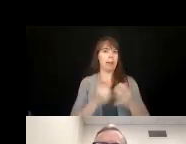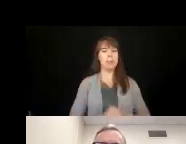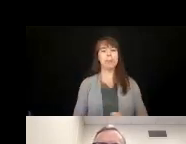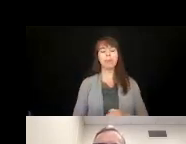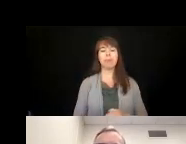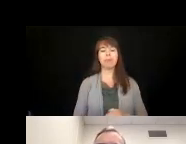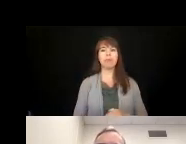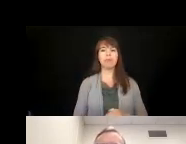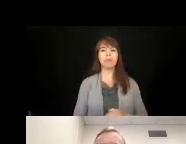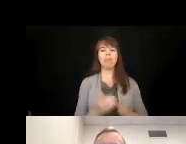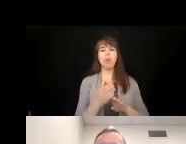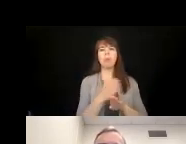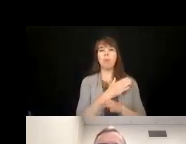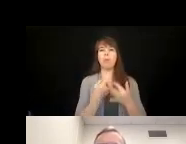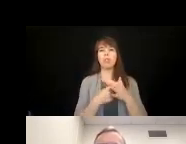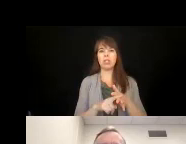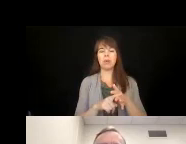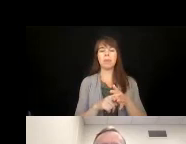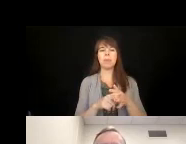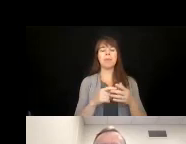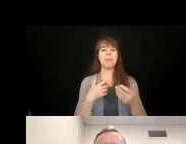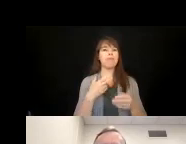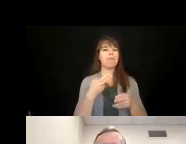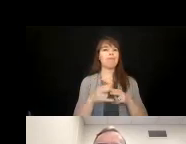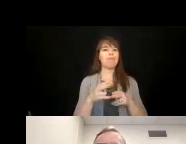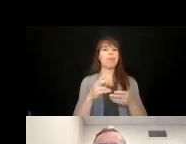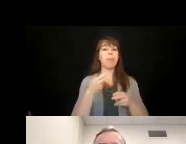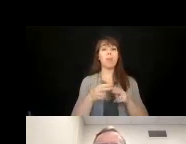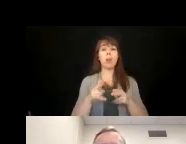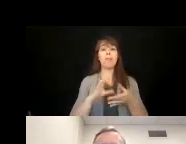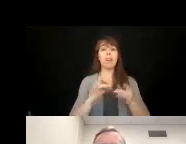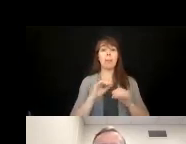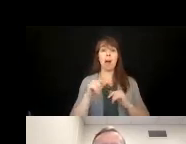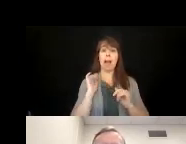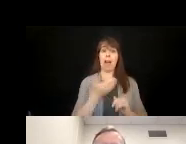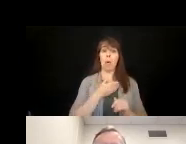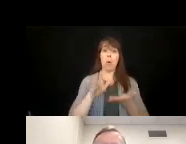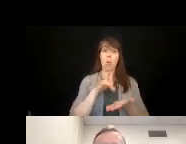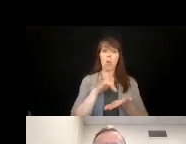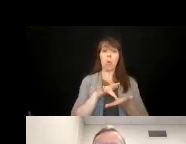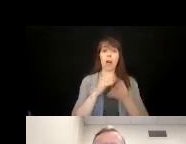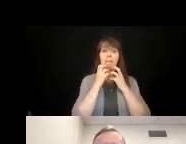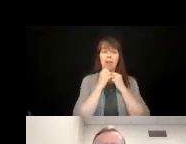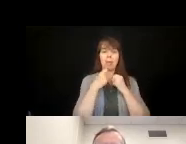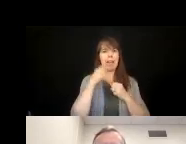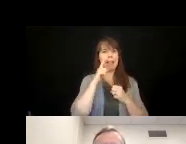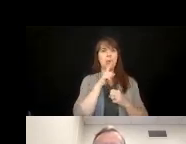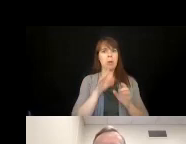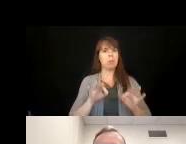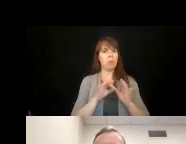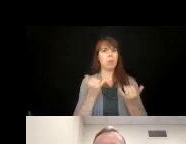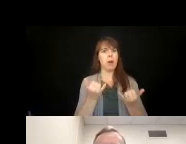Before we get into our agenda, I would like to share a brief comment about one of our core values that I feel is particularly important right now.